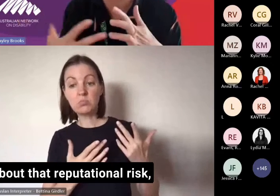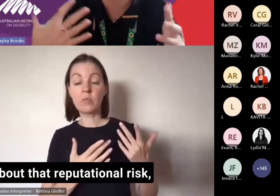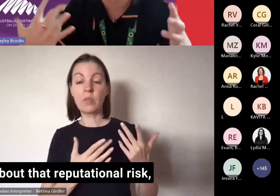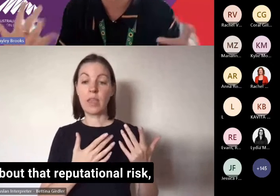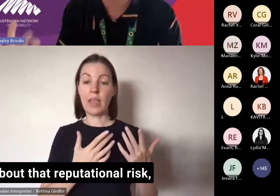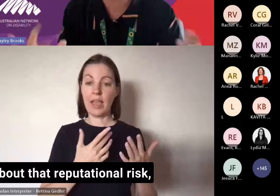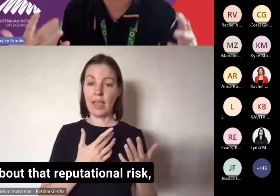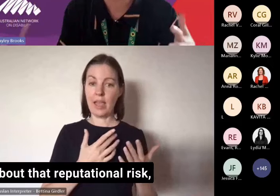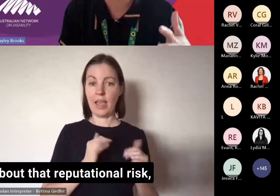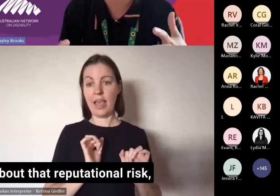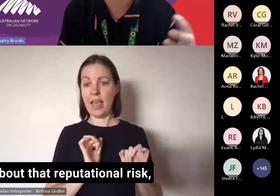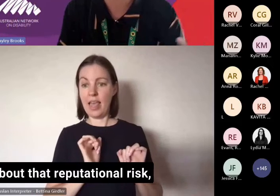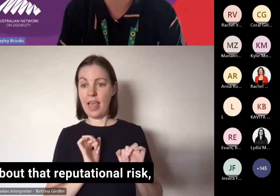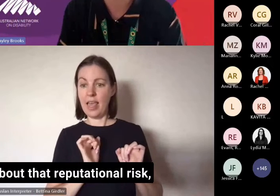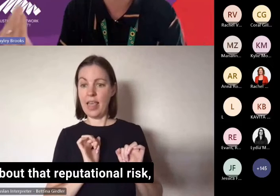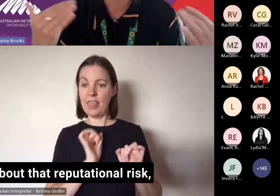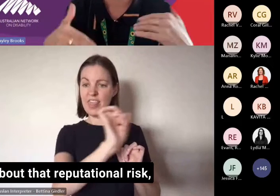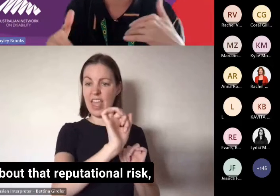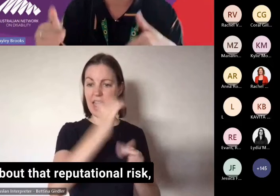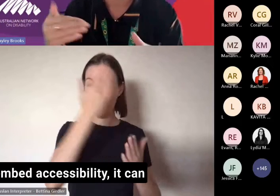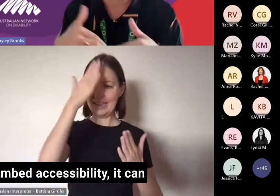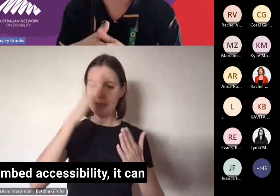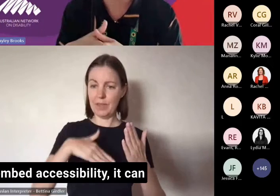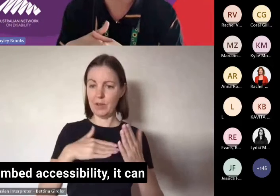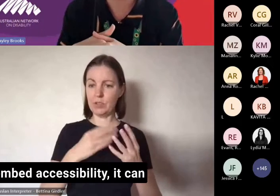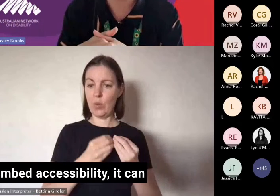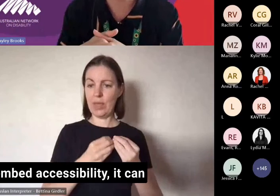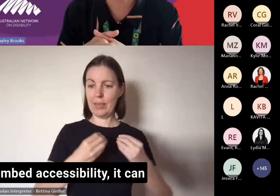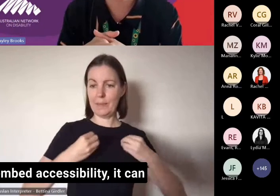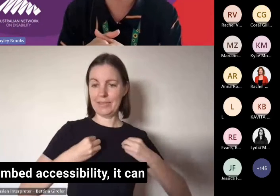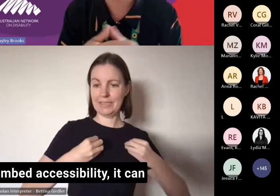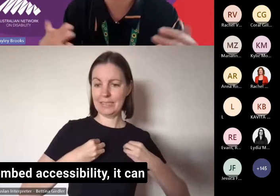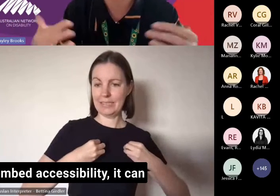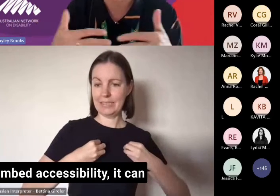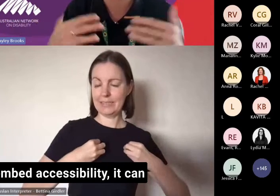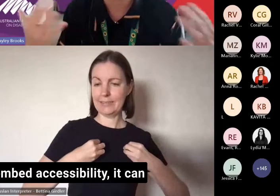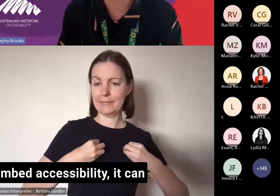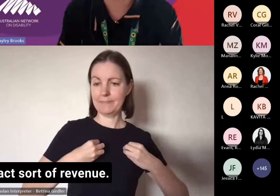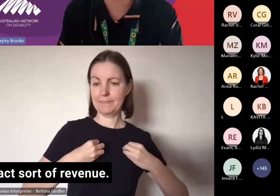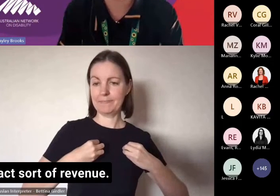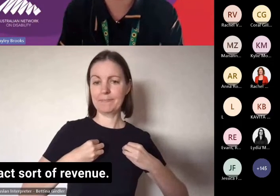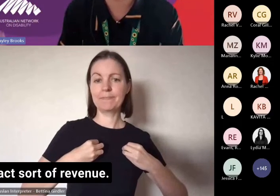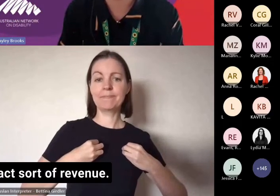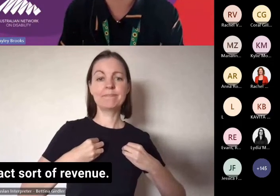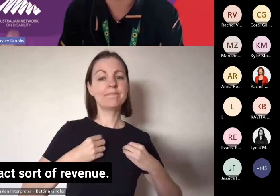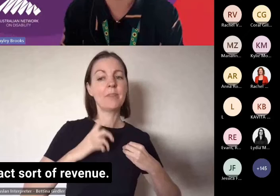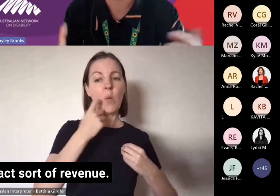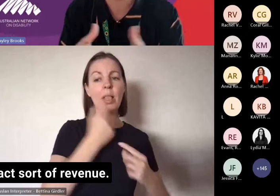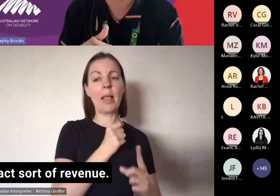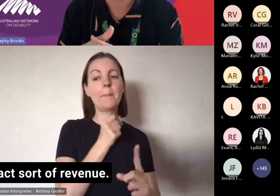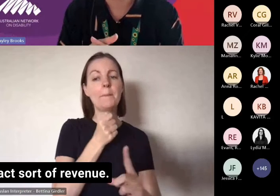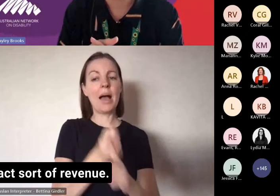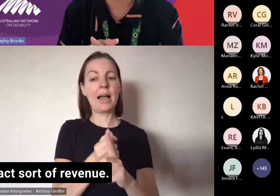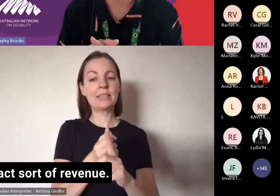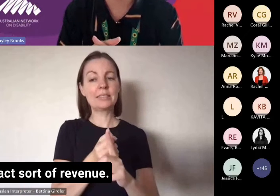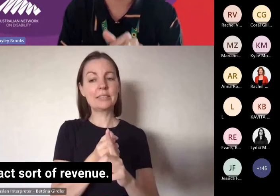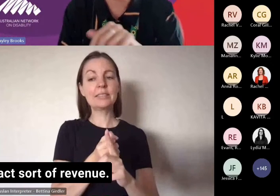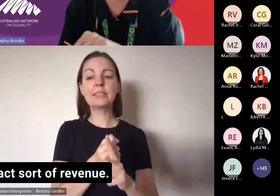just thinking about that reputational risk, when you don't embed accessibility, it can really